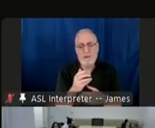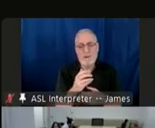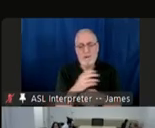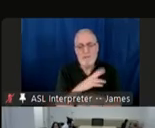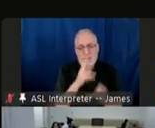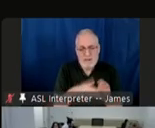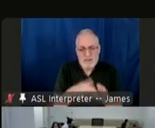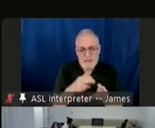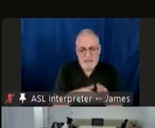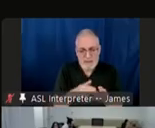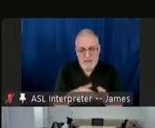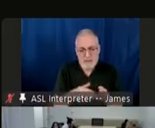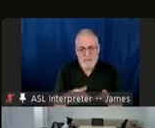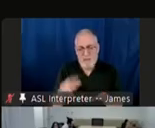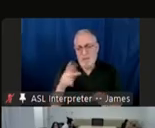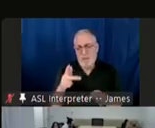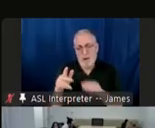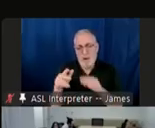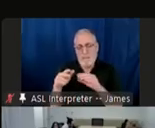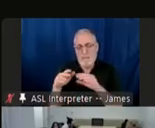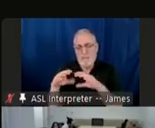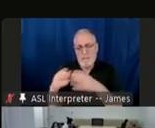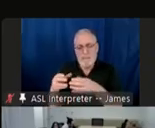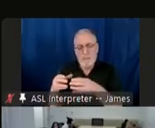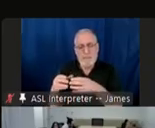same time, I felt like if we were,